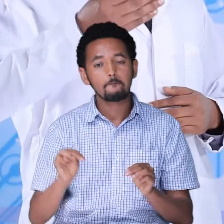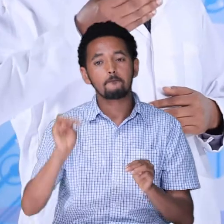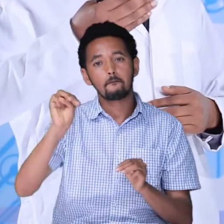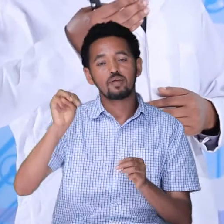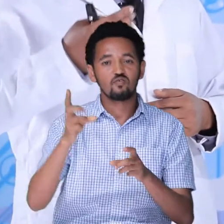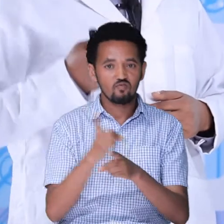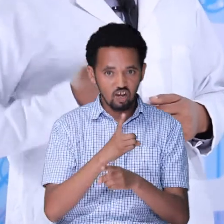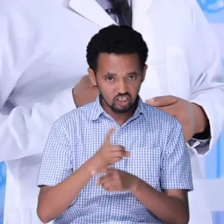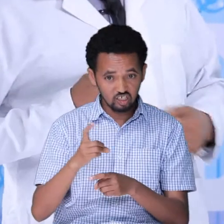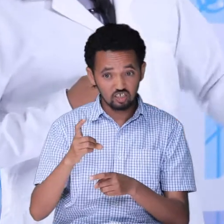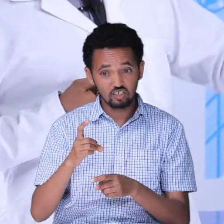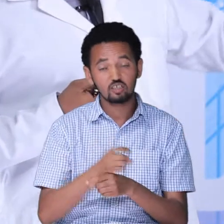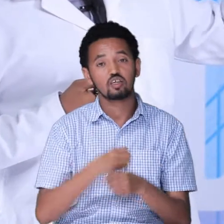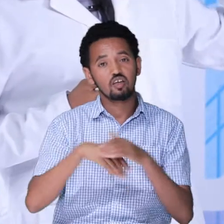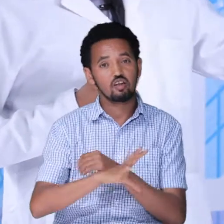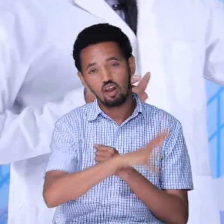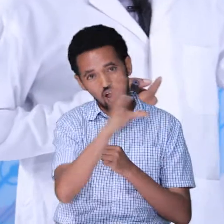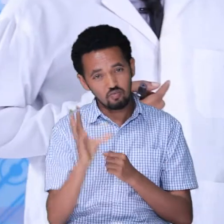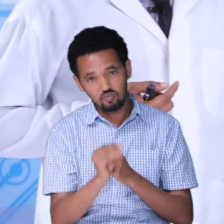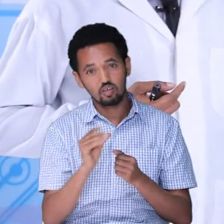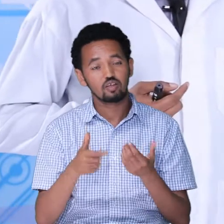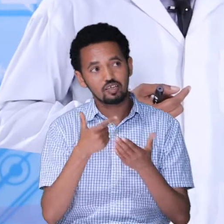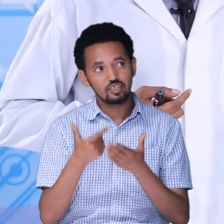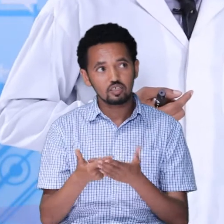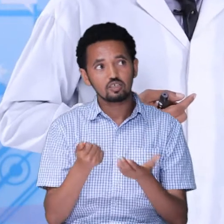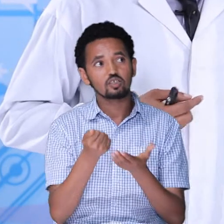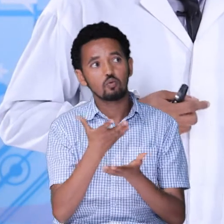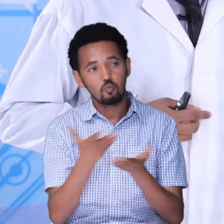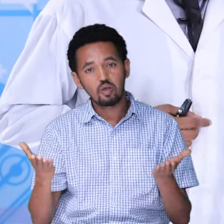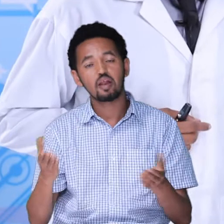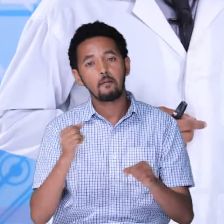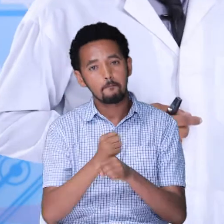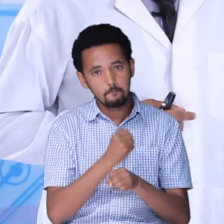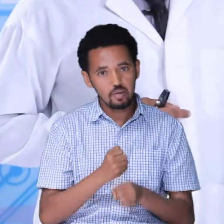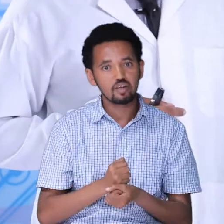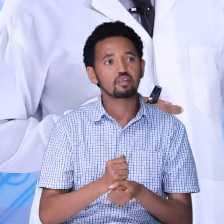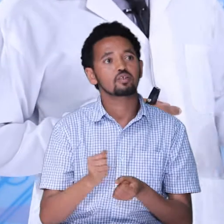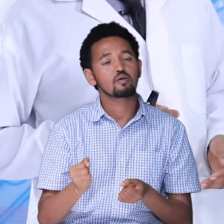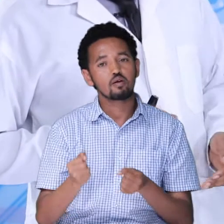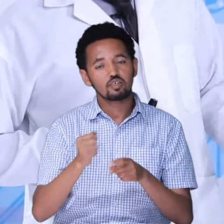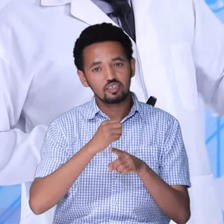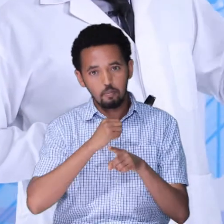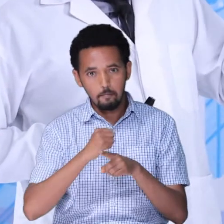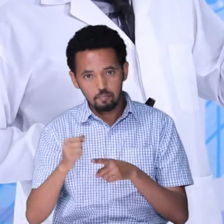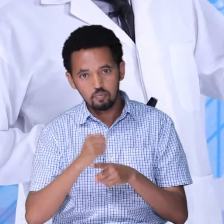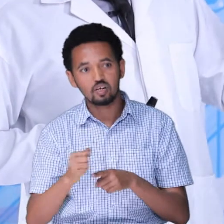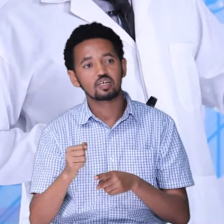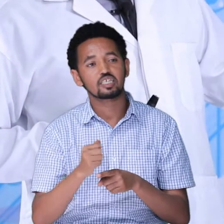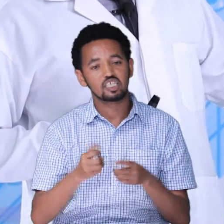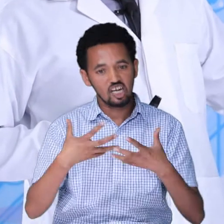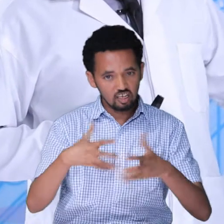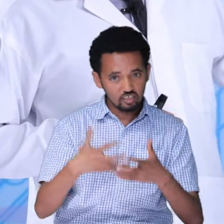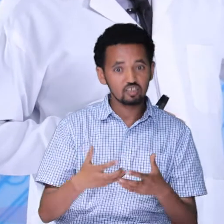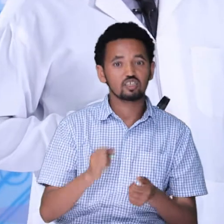manufacturing goods in Africa. The other one, colonies were made producer of minerals or for industries